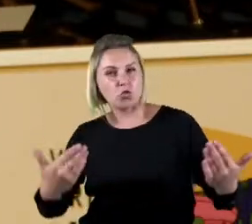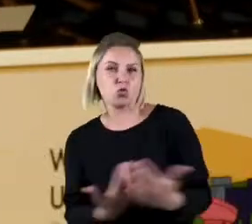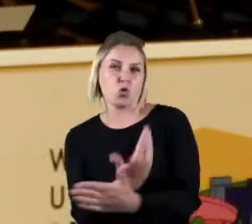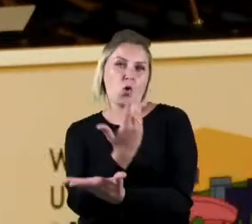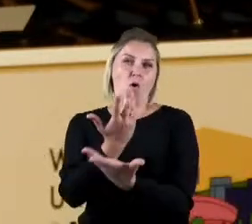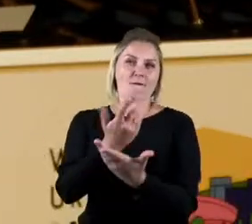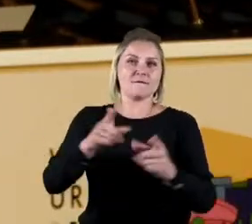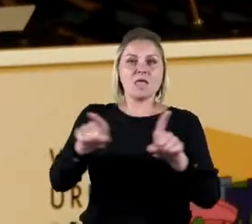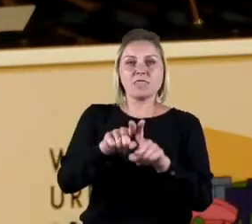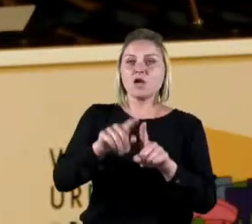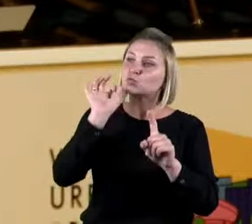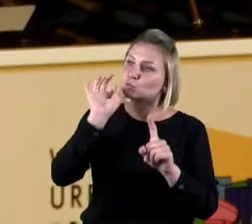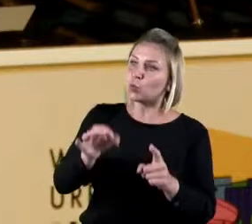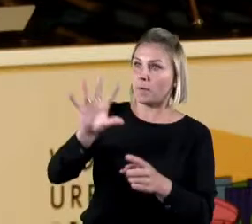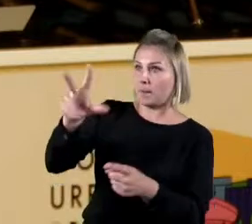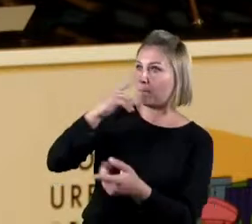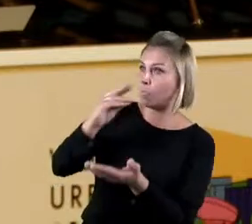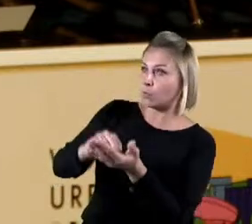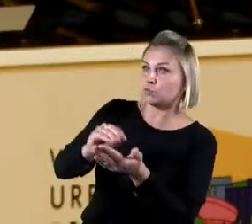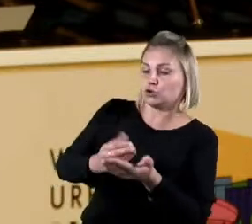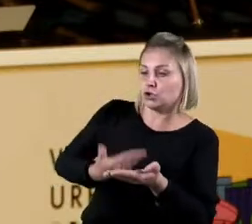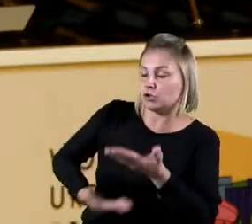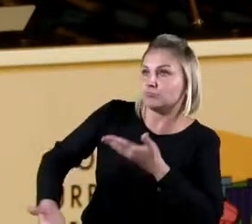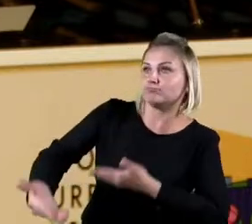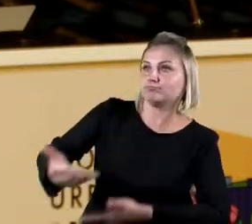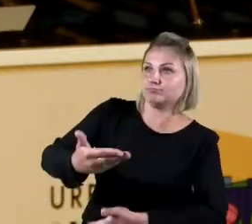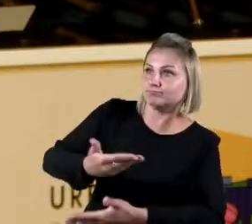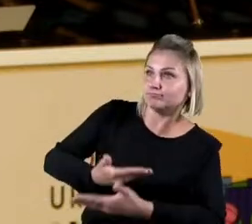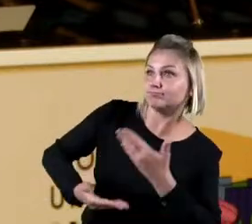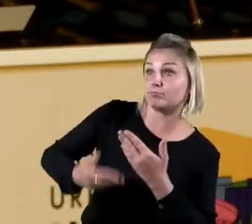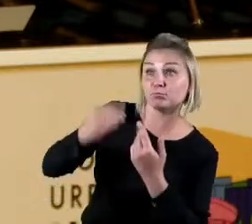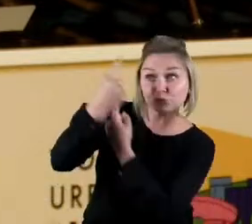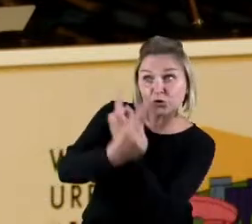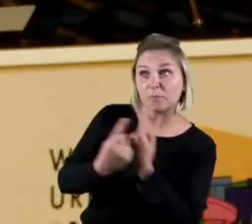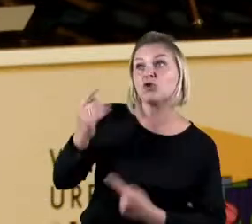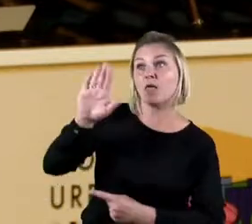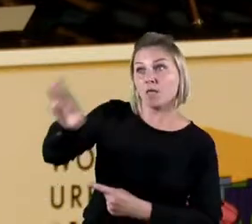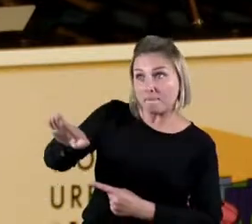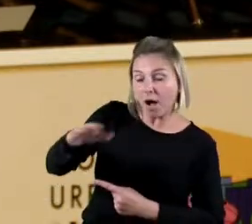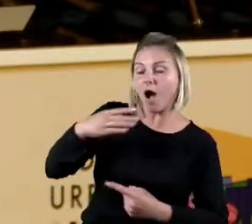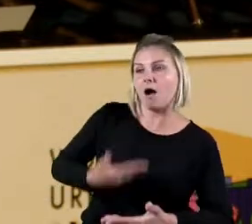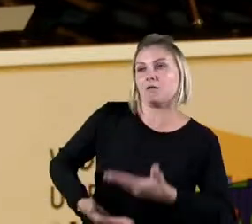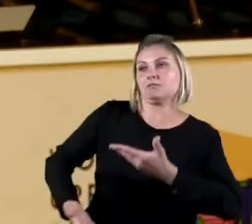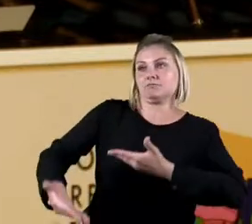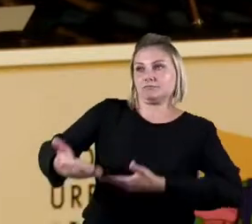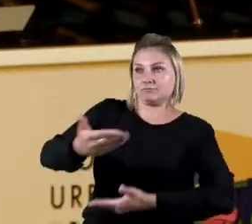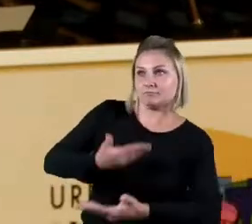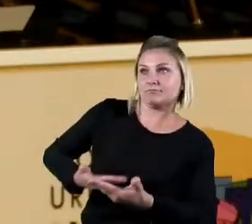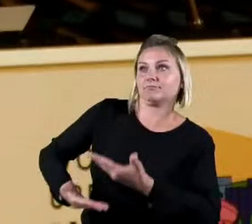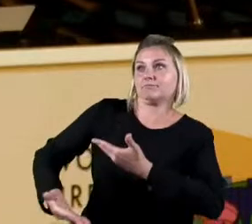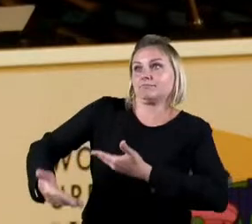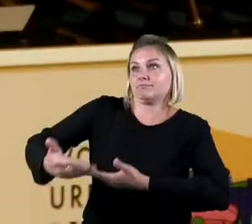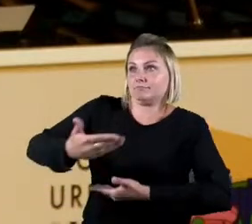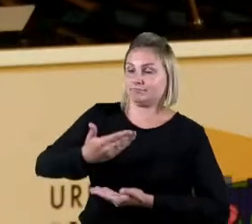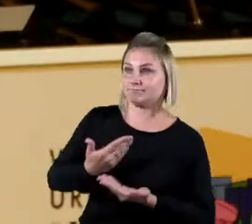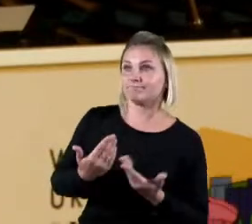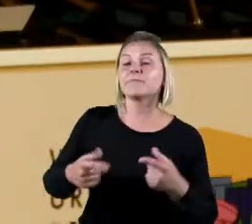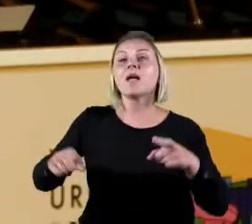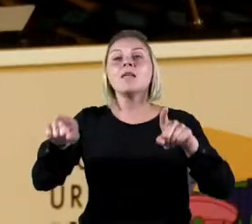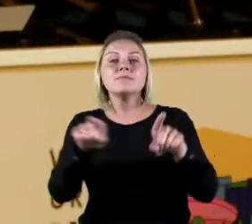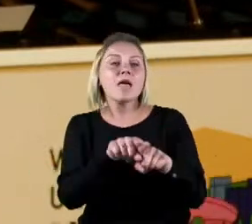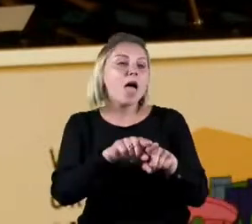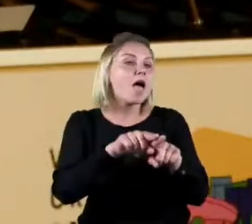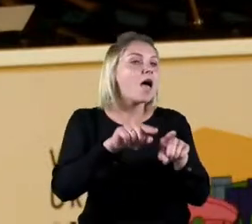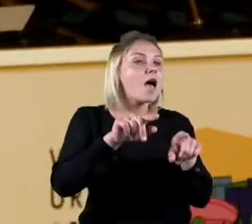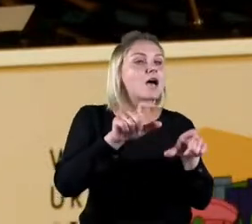shared reflection, and we help to improve processes linked to the monitoring and evaluation